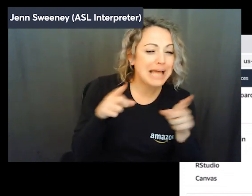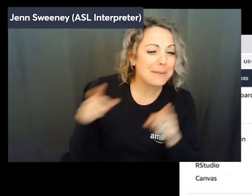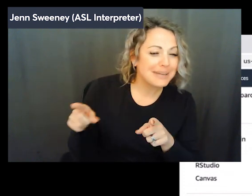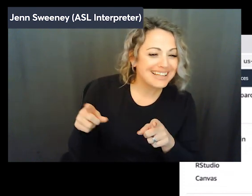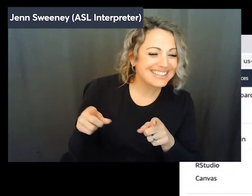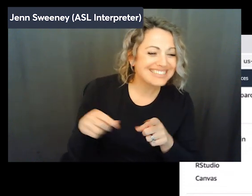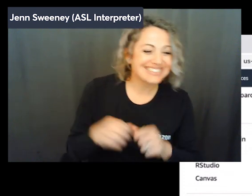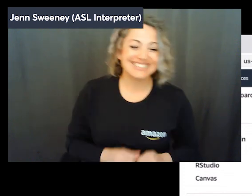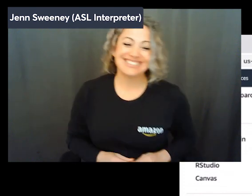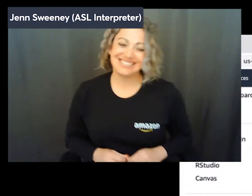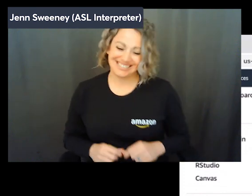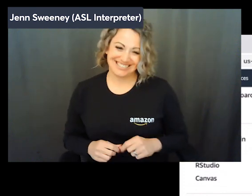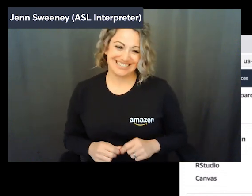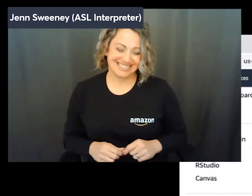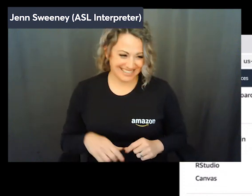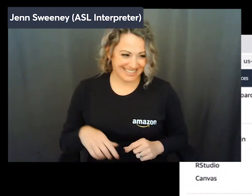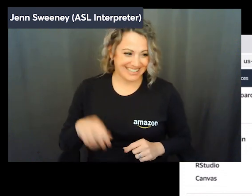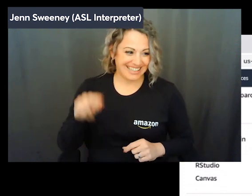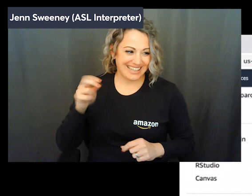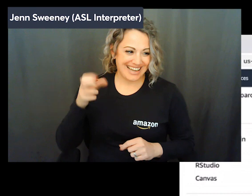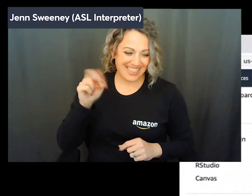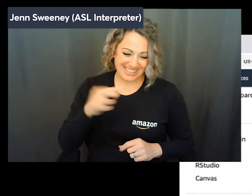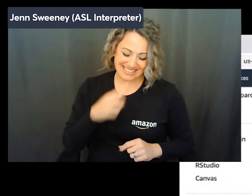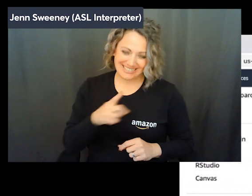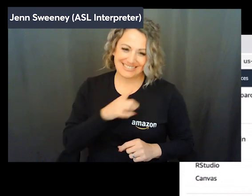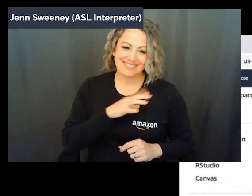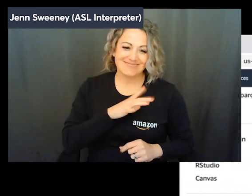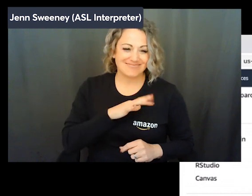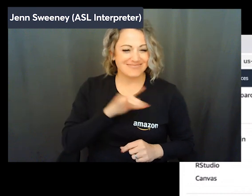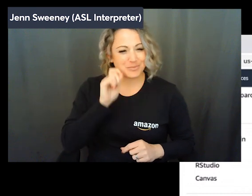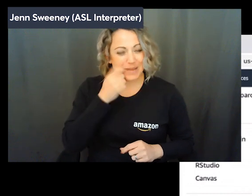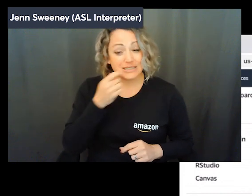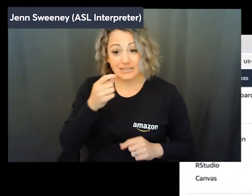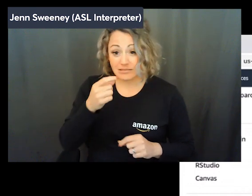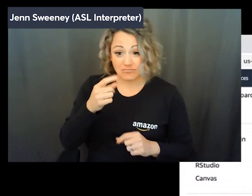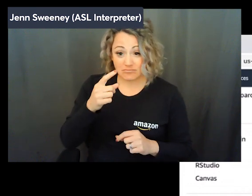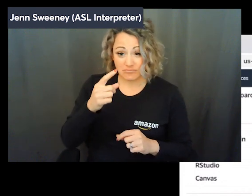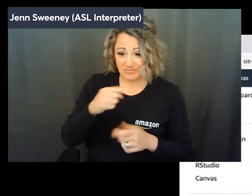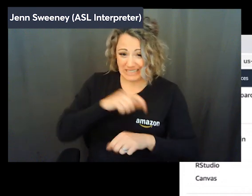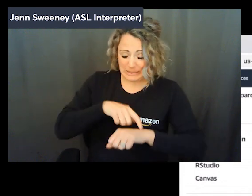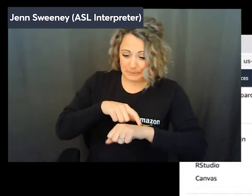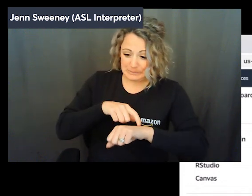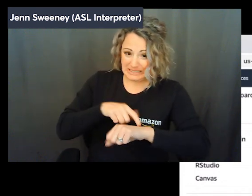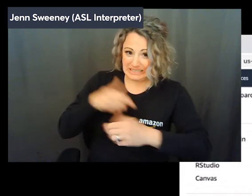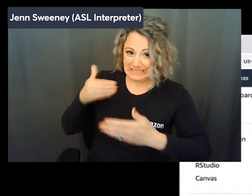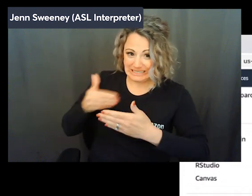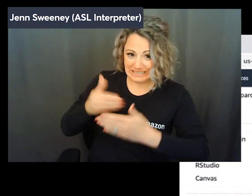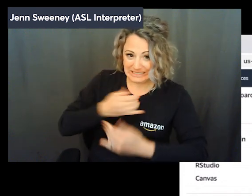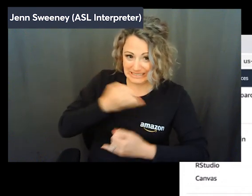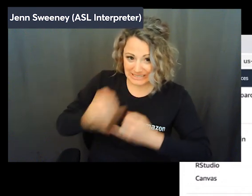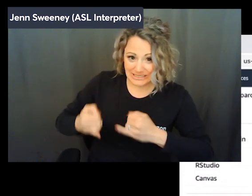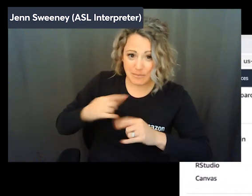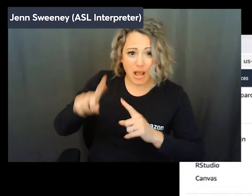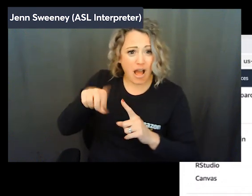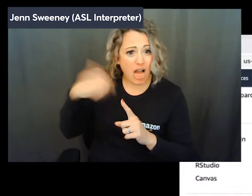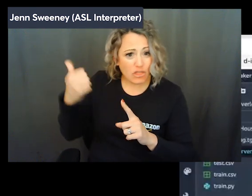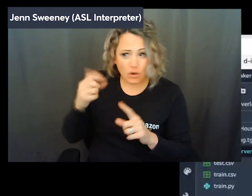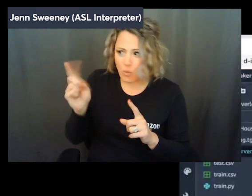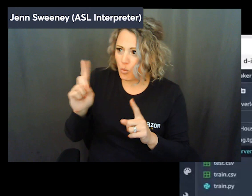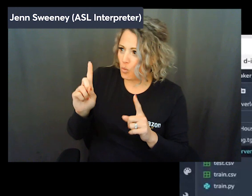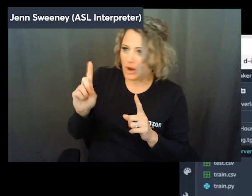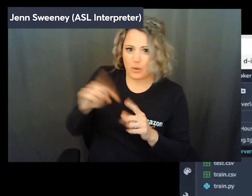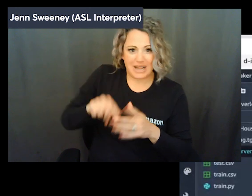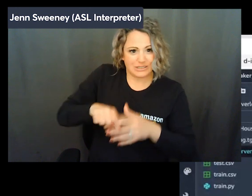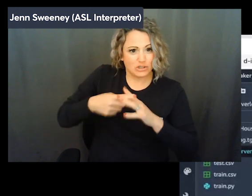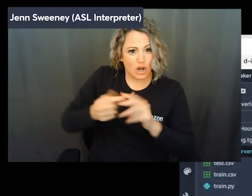Well, this is really amazing. Before we run out of time, is there anything else you'd like to tell us about this service? Like, where should I go to get started with this?